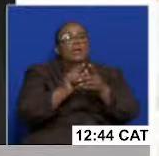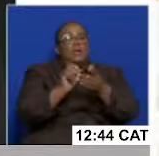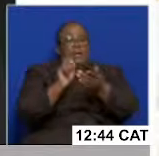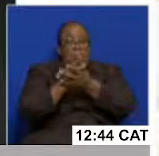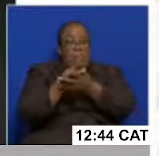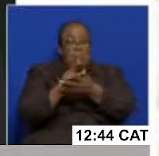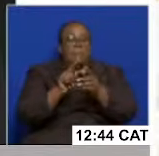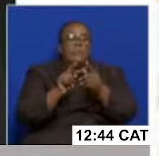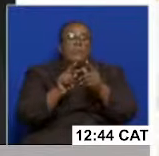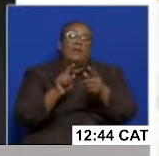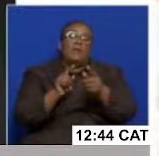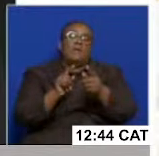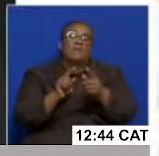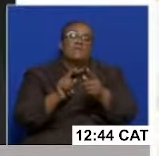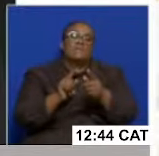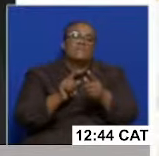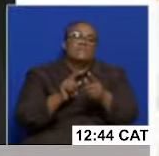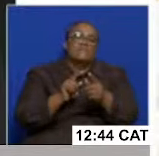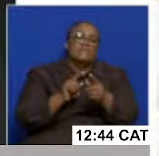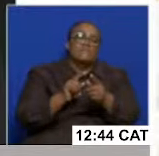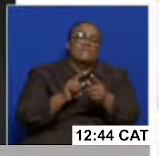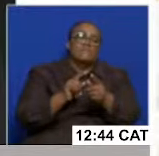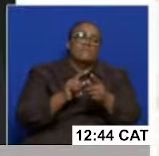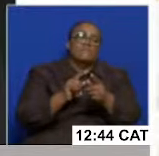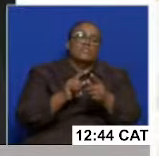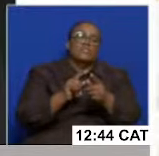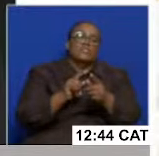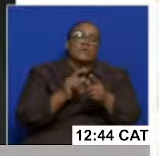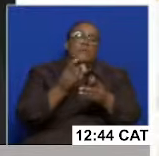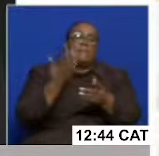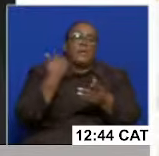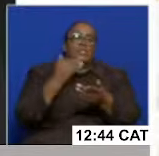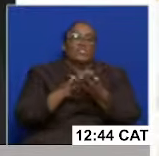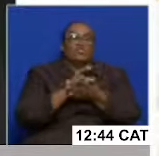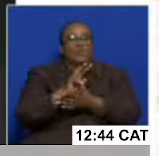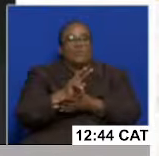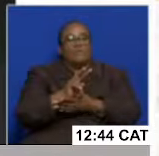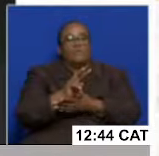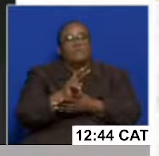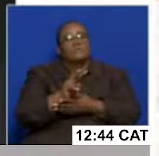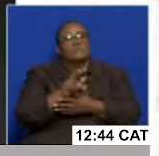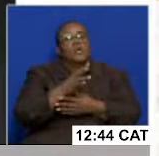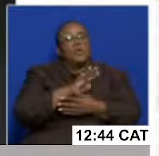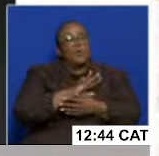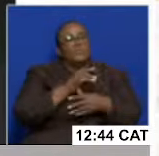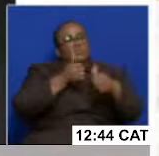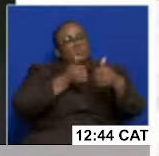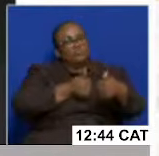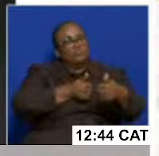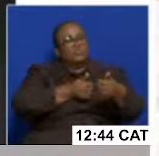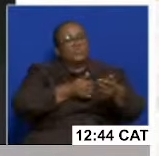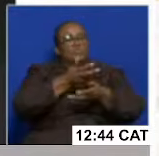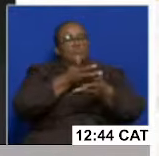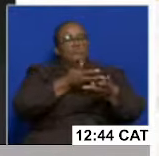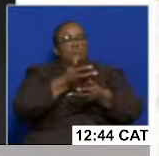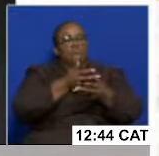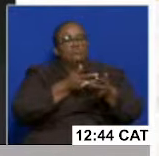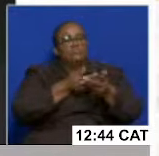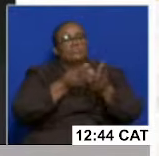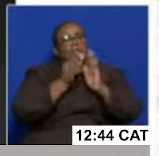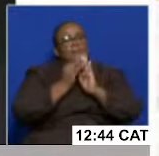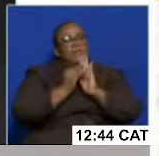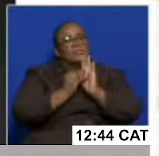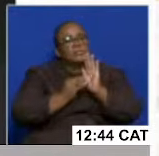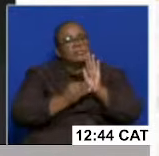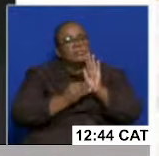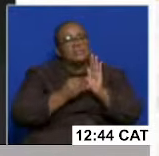statement I have to give when we get the SAP 13. She then, in the next message, says to you, "Please, when you can give me an update, my friend,